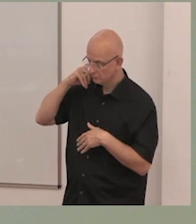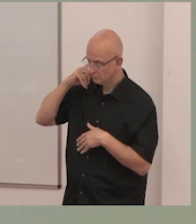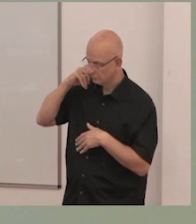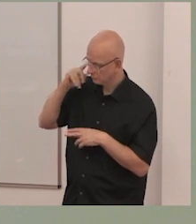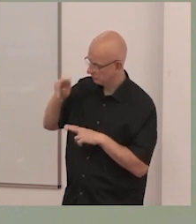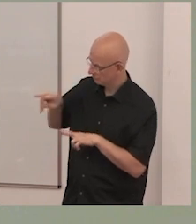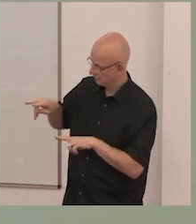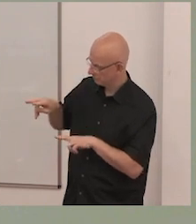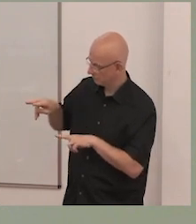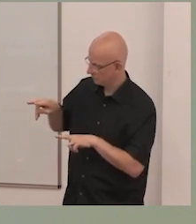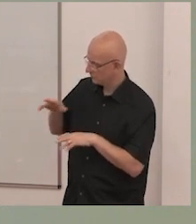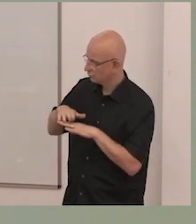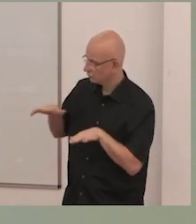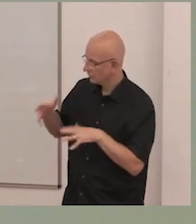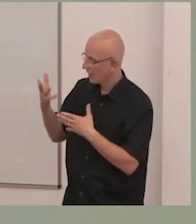why they are